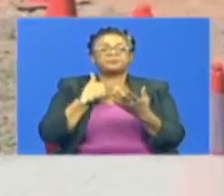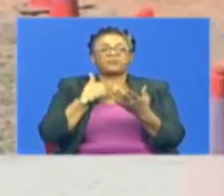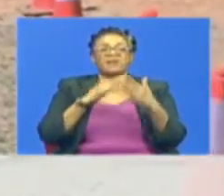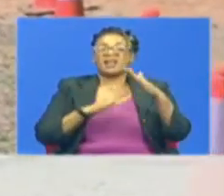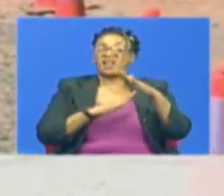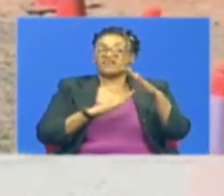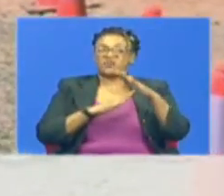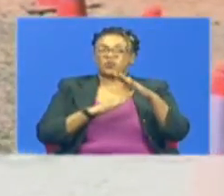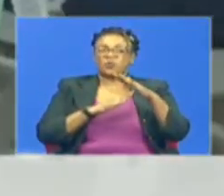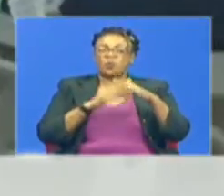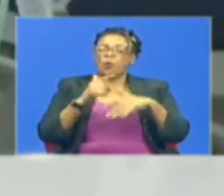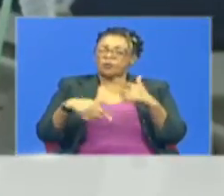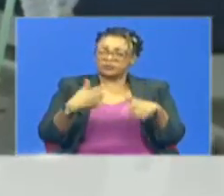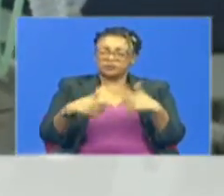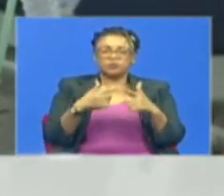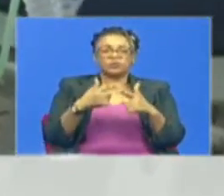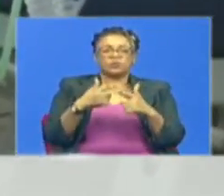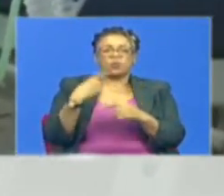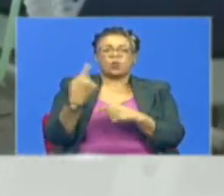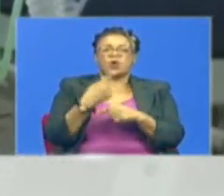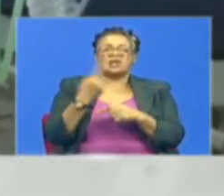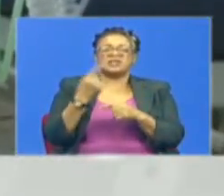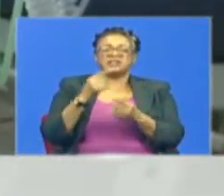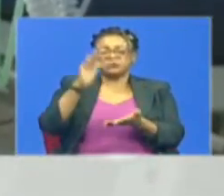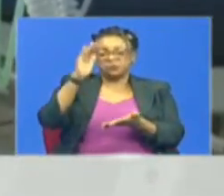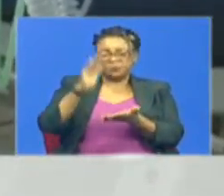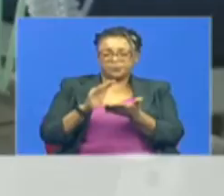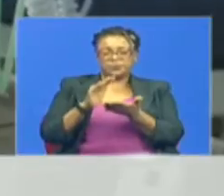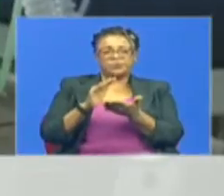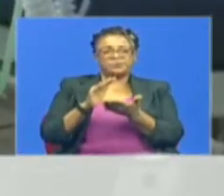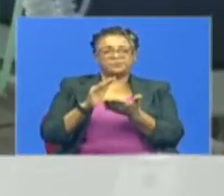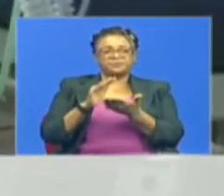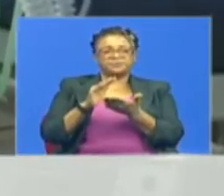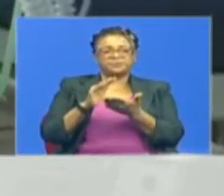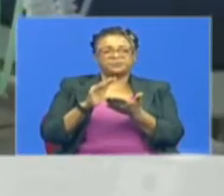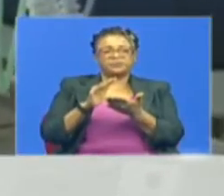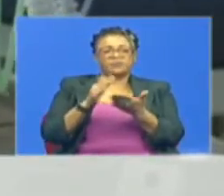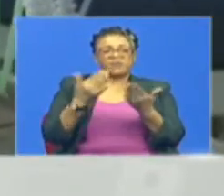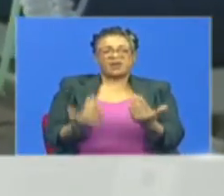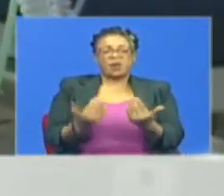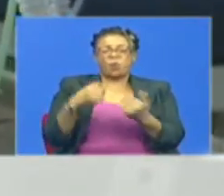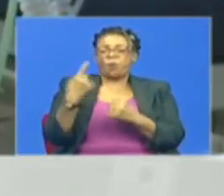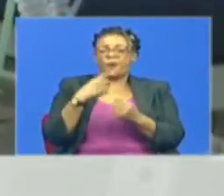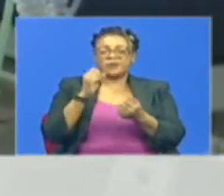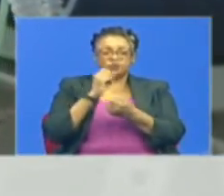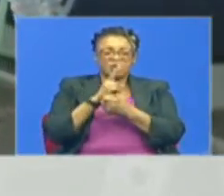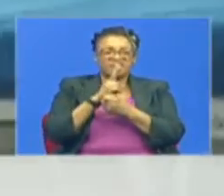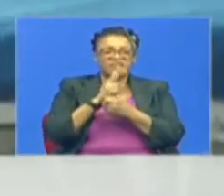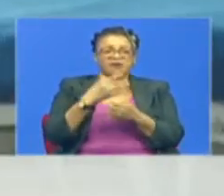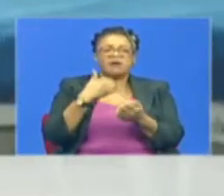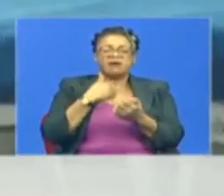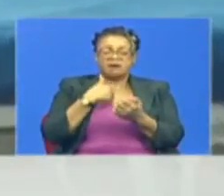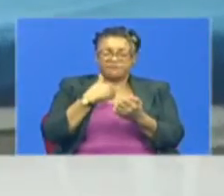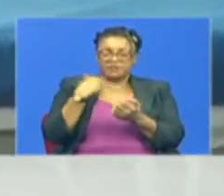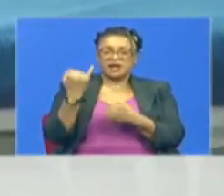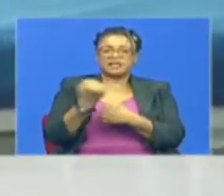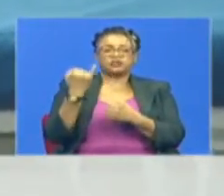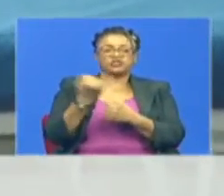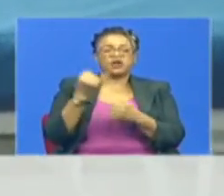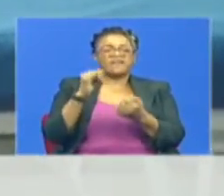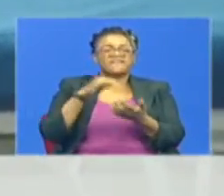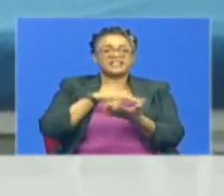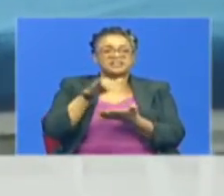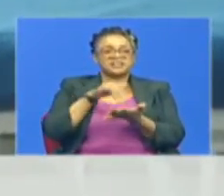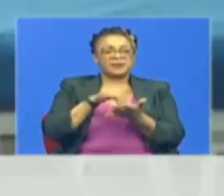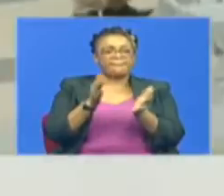for as long as it takes to flatten the curve. So far, only 12 counties have attained isolation facilities with